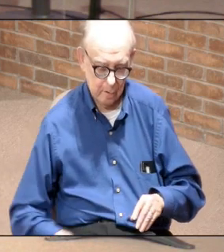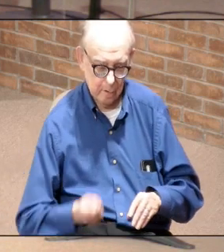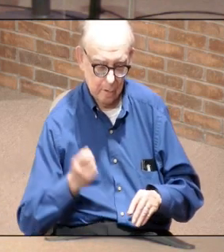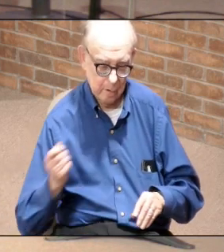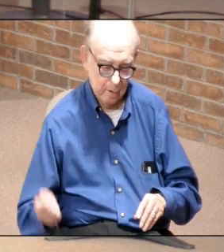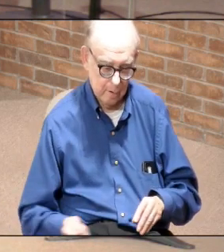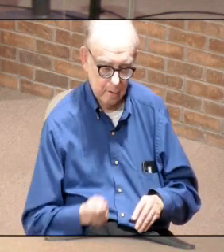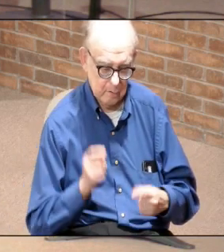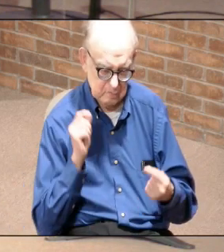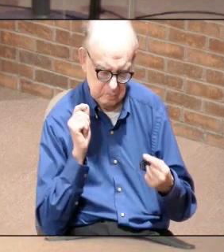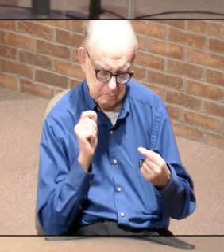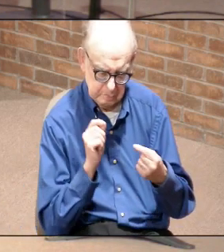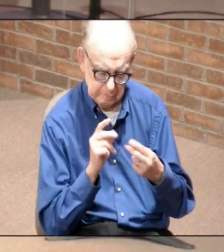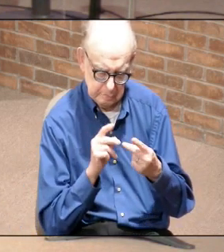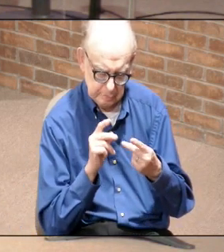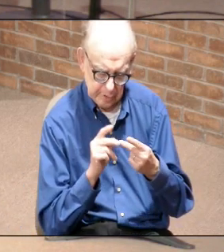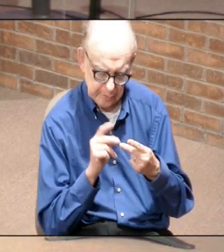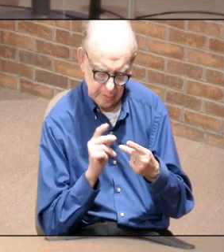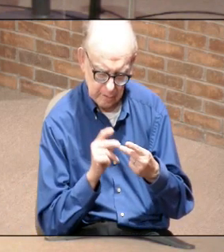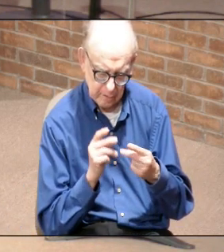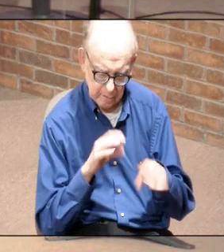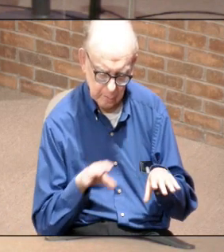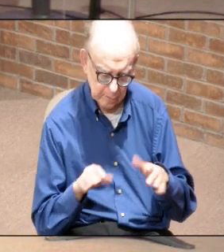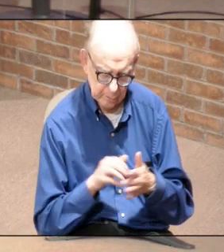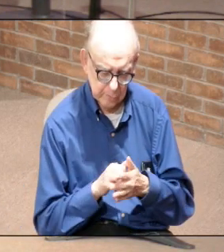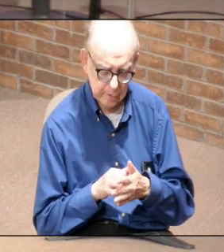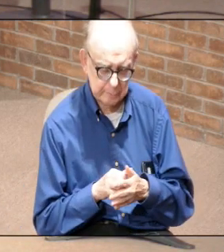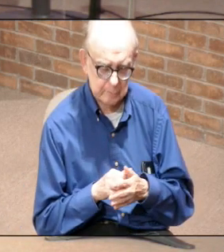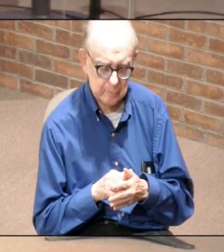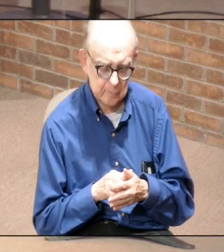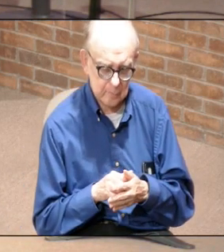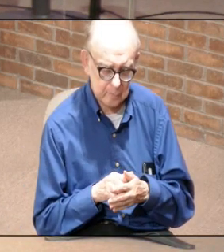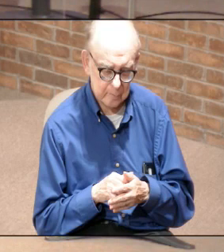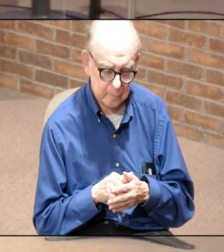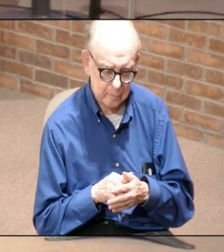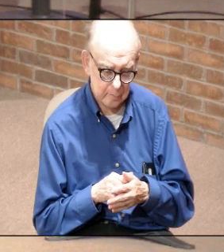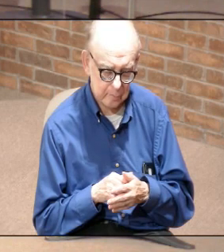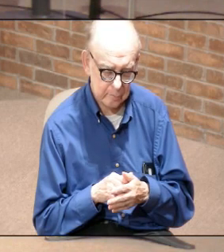very accurate and knew what he was doing.